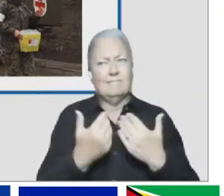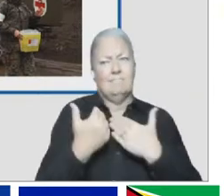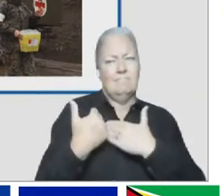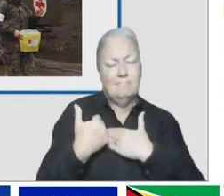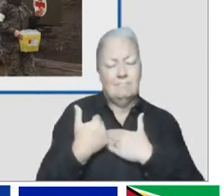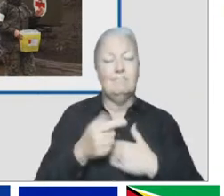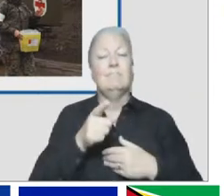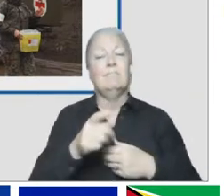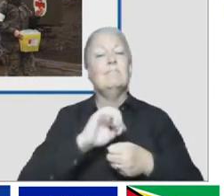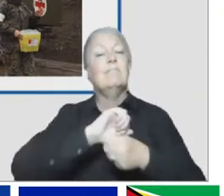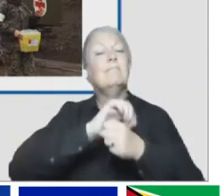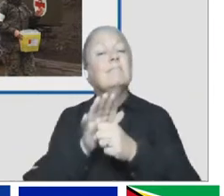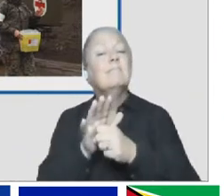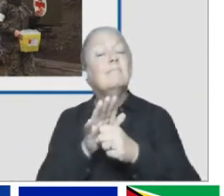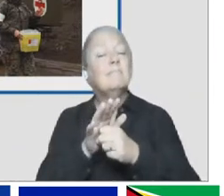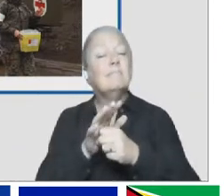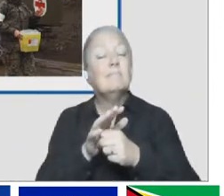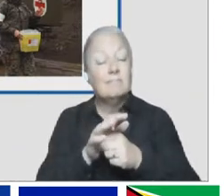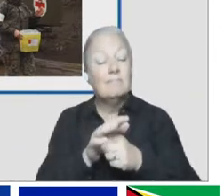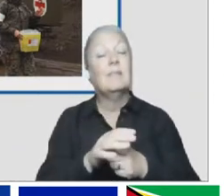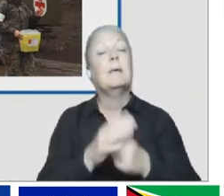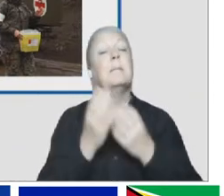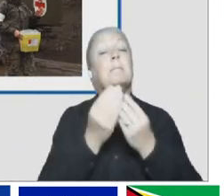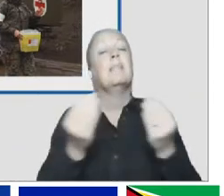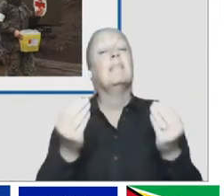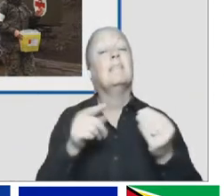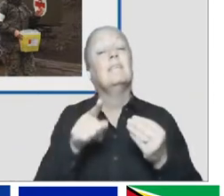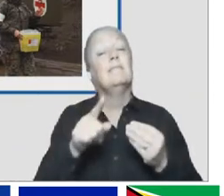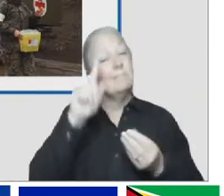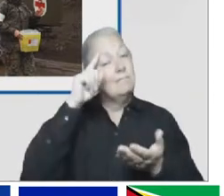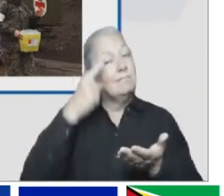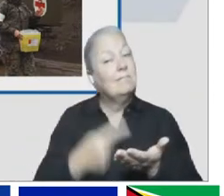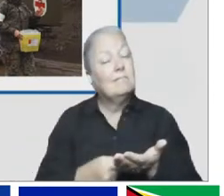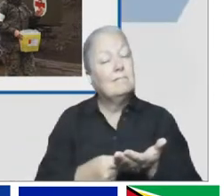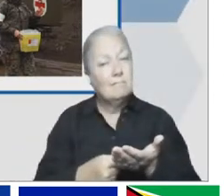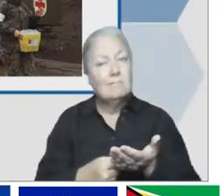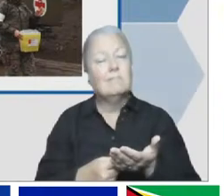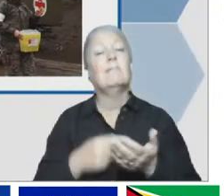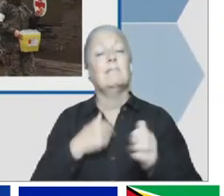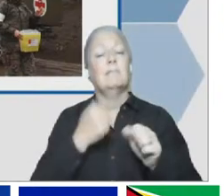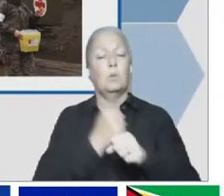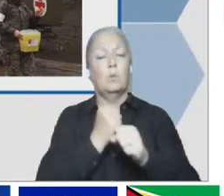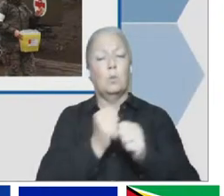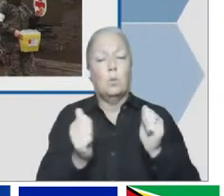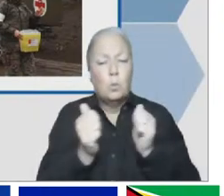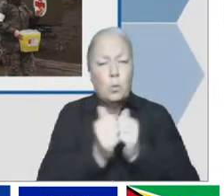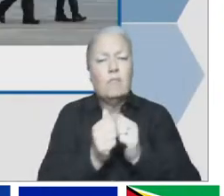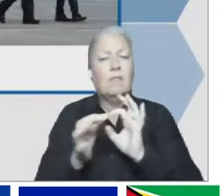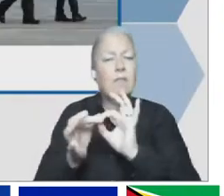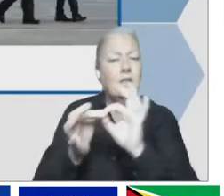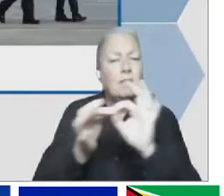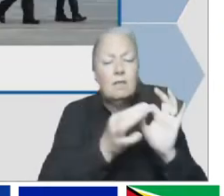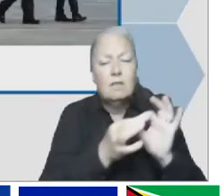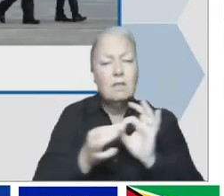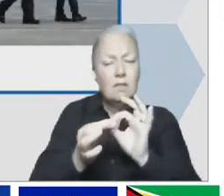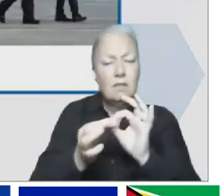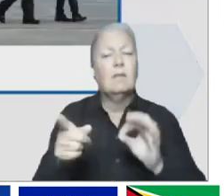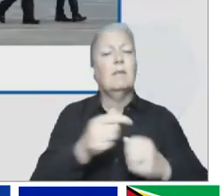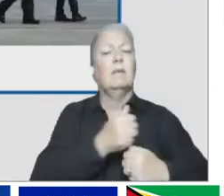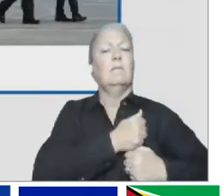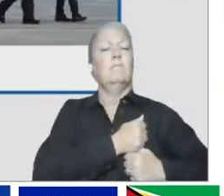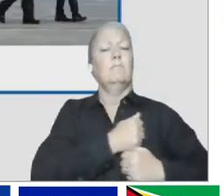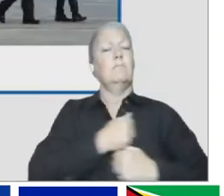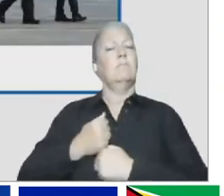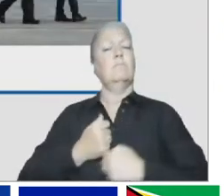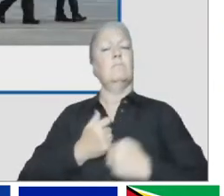was made together, working together with the army for transporting vaccines to